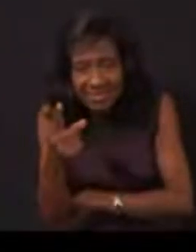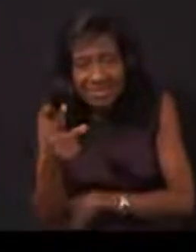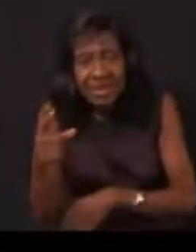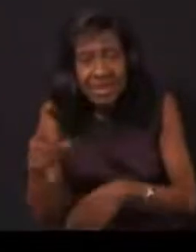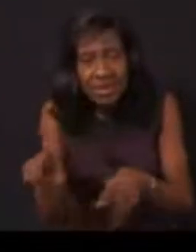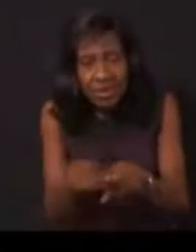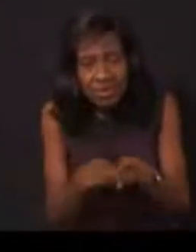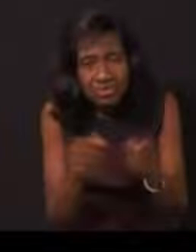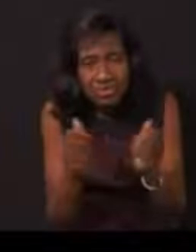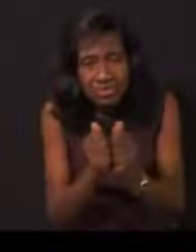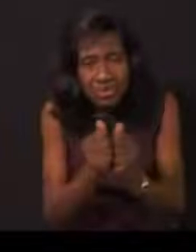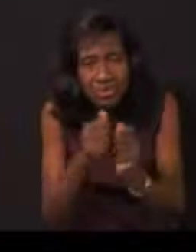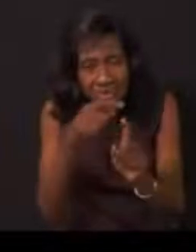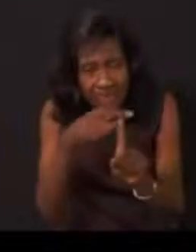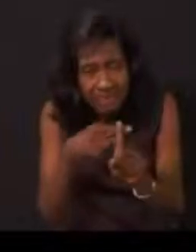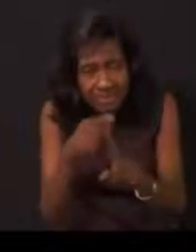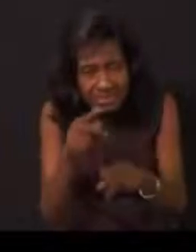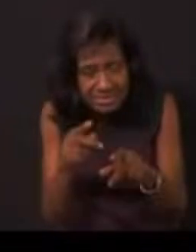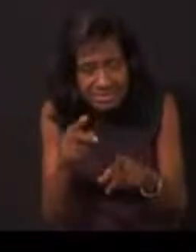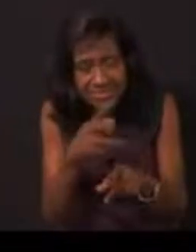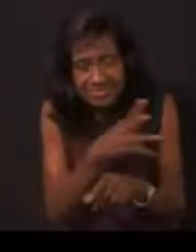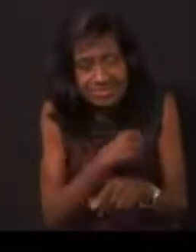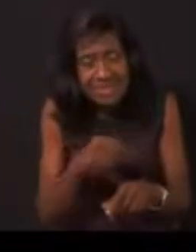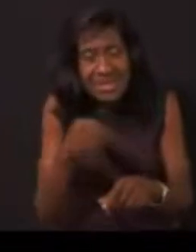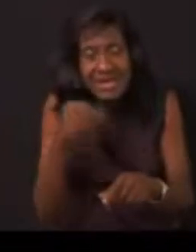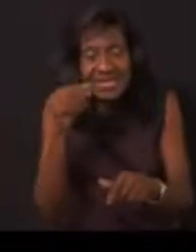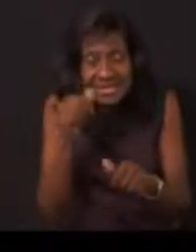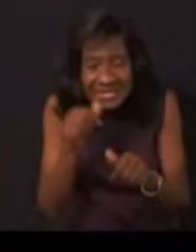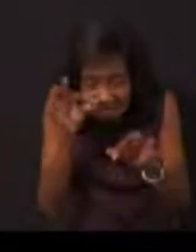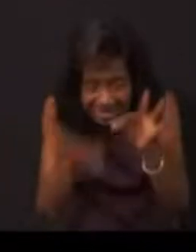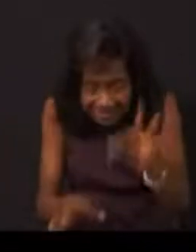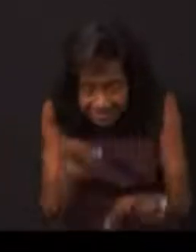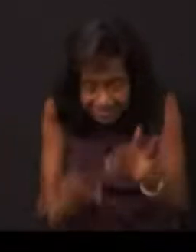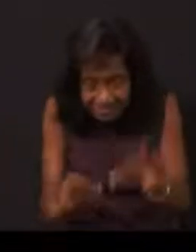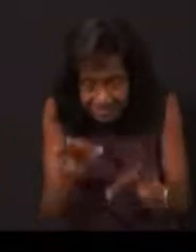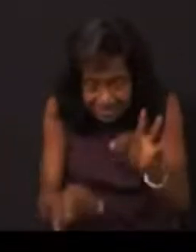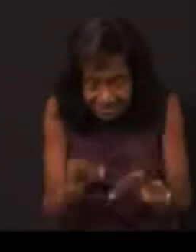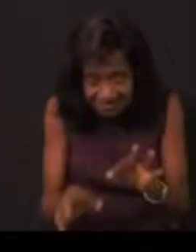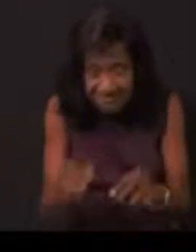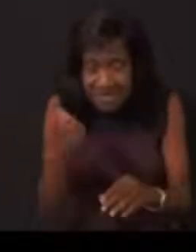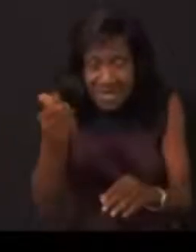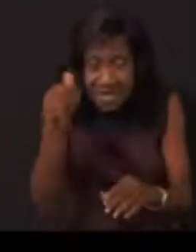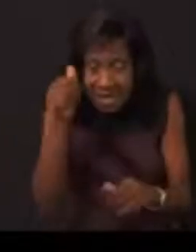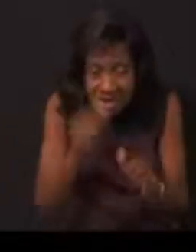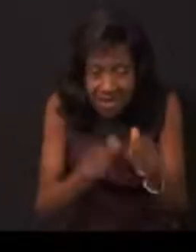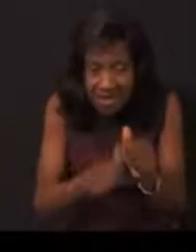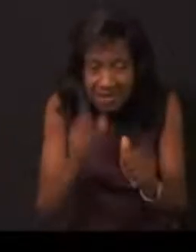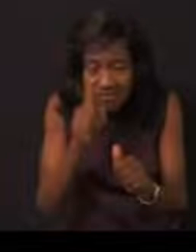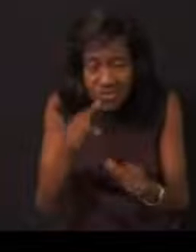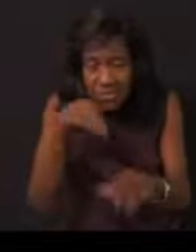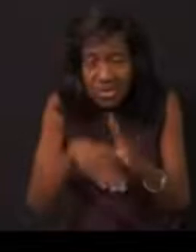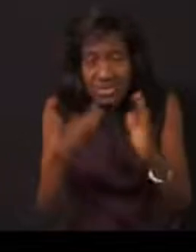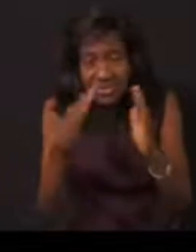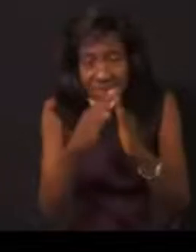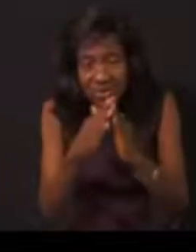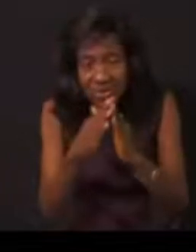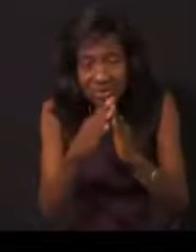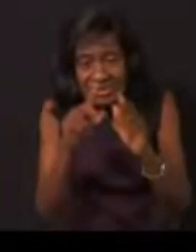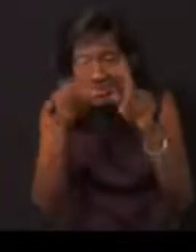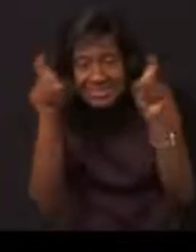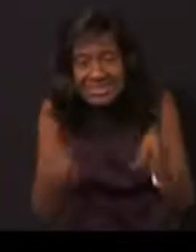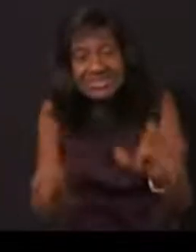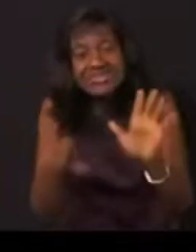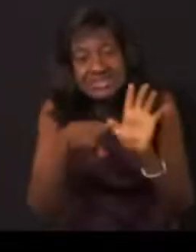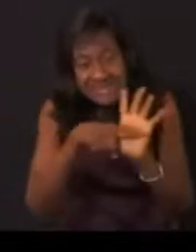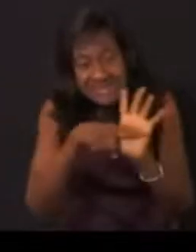case, and they will be released once everyone in the household tests negative for COVID-19. We do